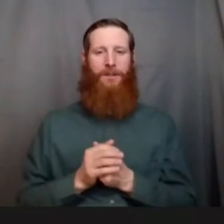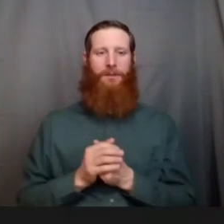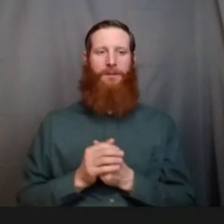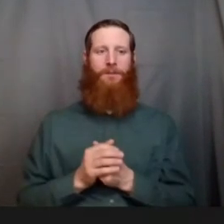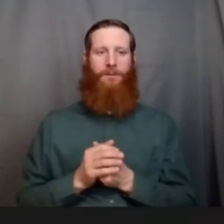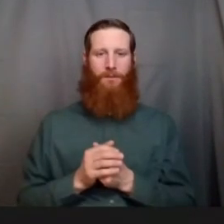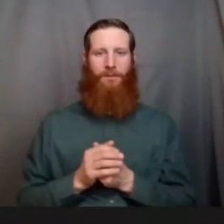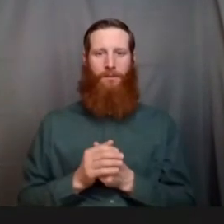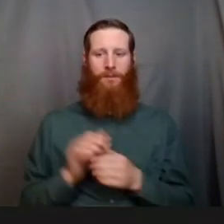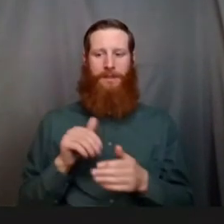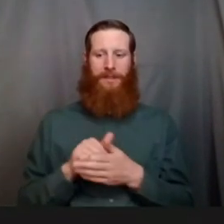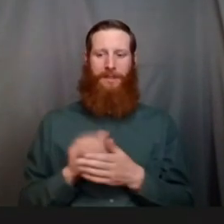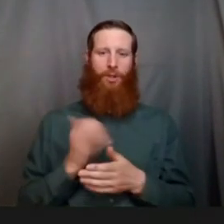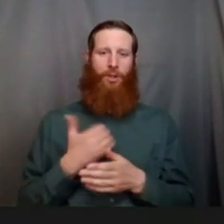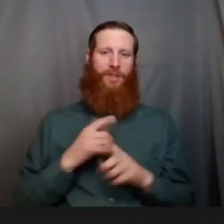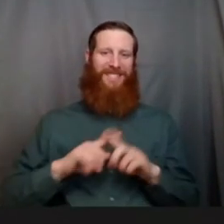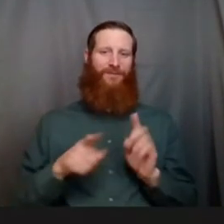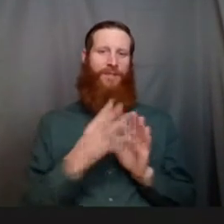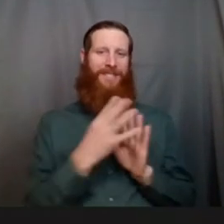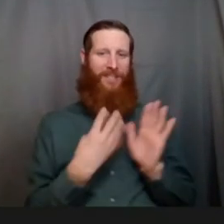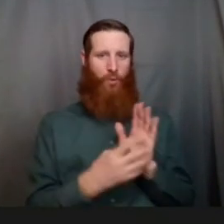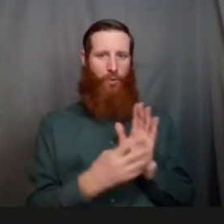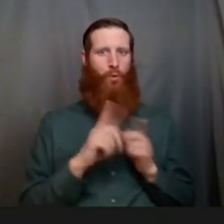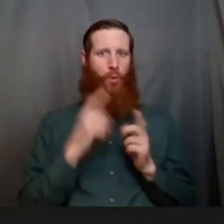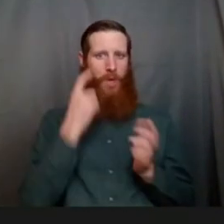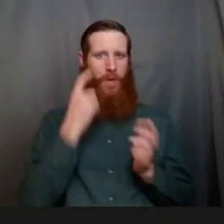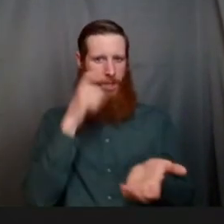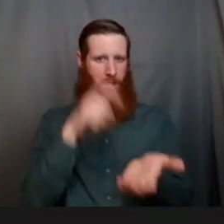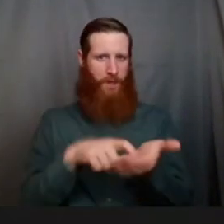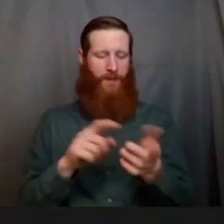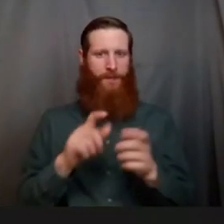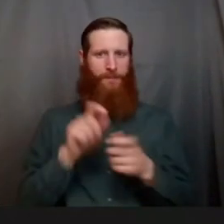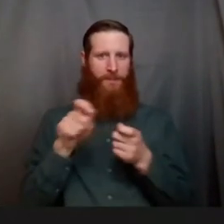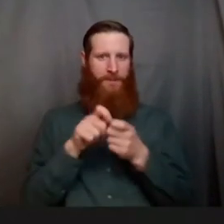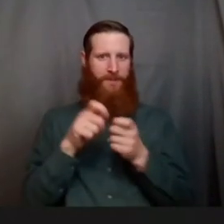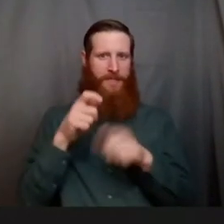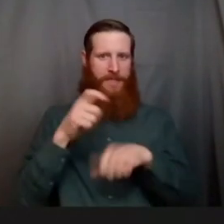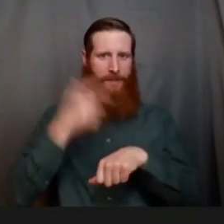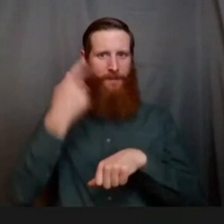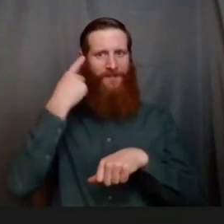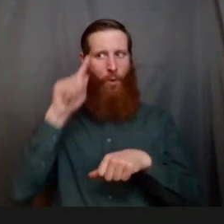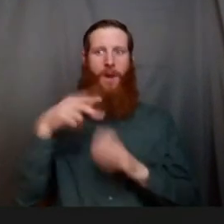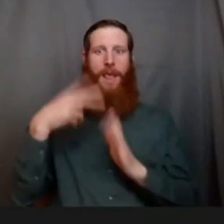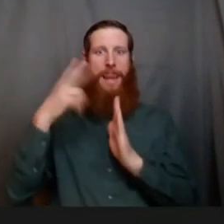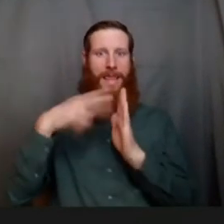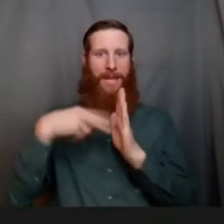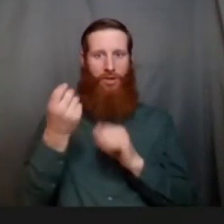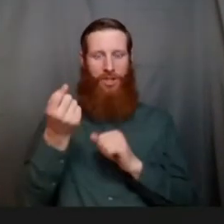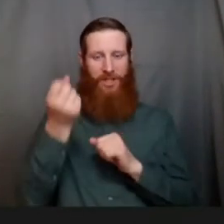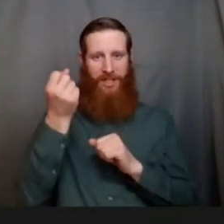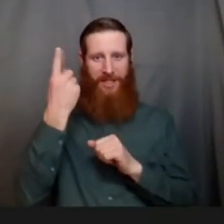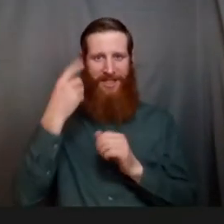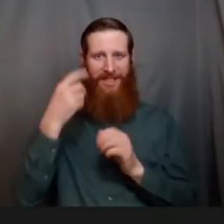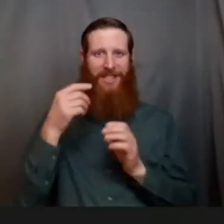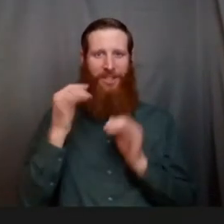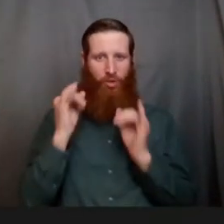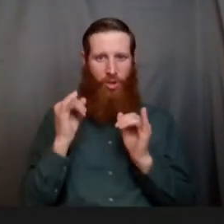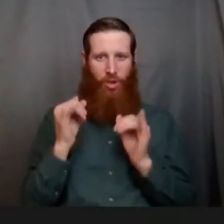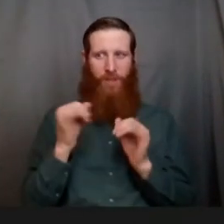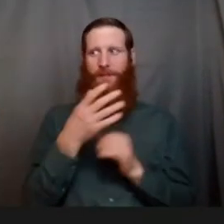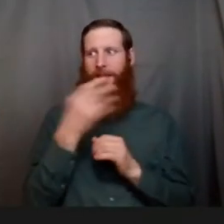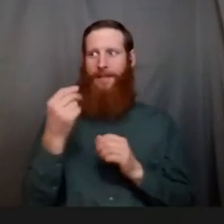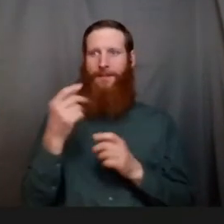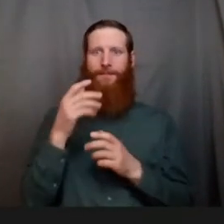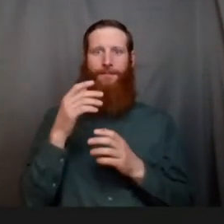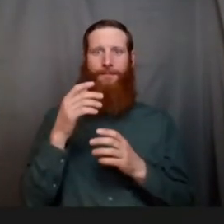our different schedules to identify specific time for literacy instruction in the target languages, whether it's Spanish